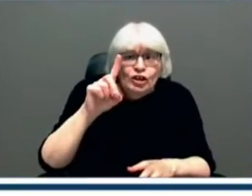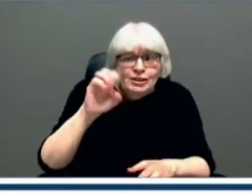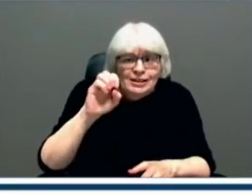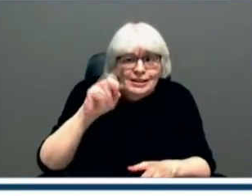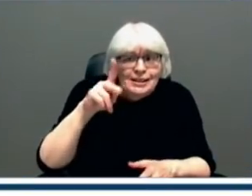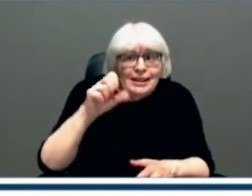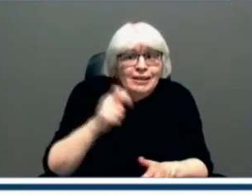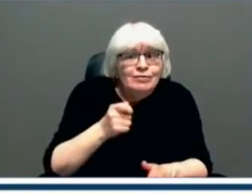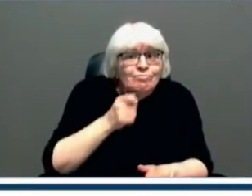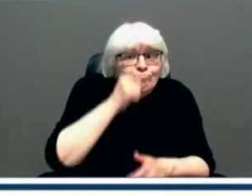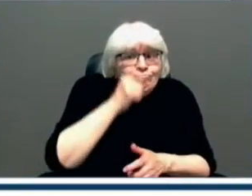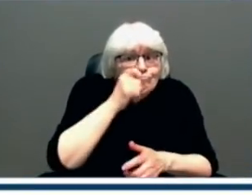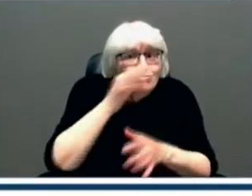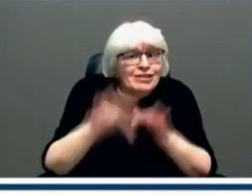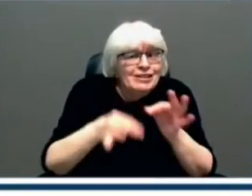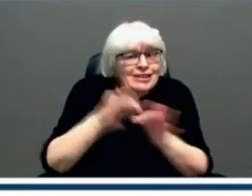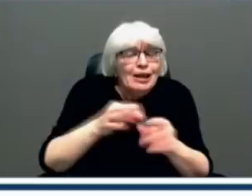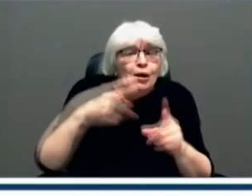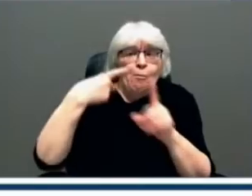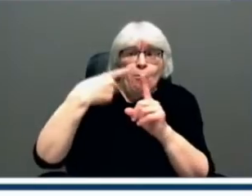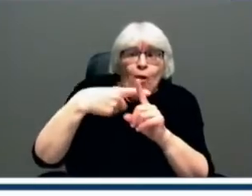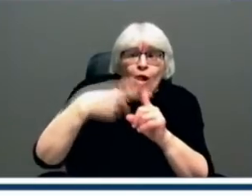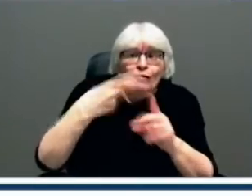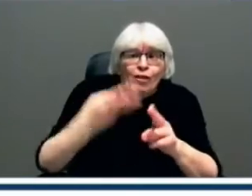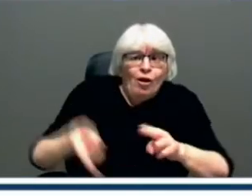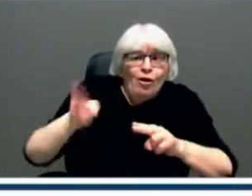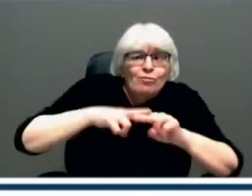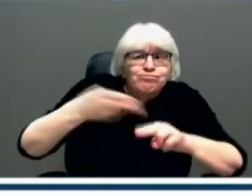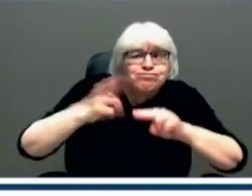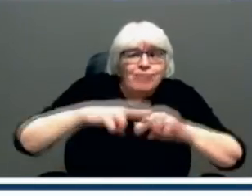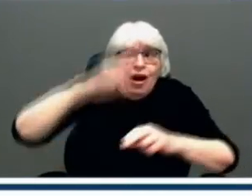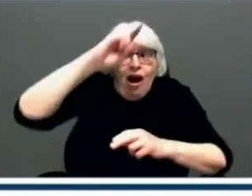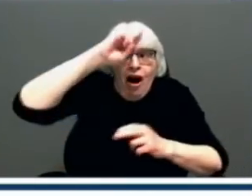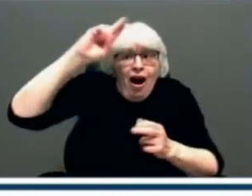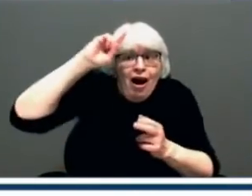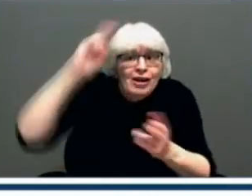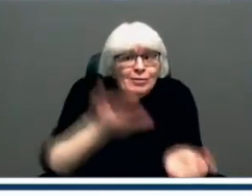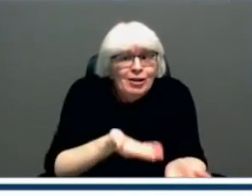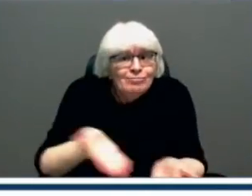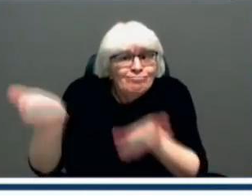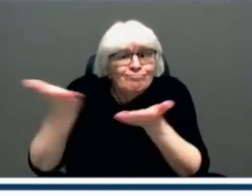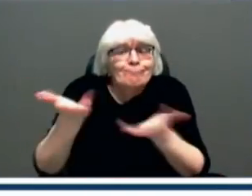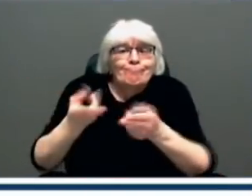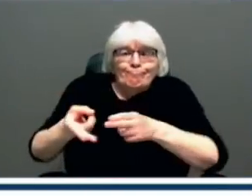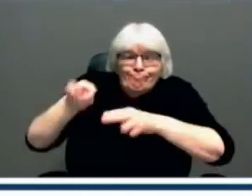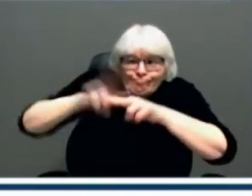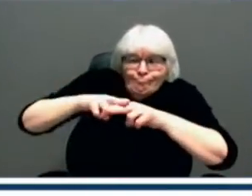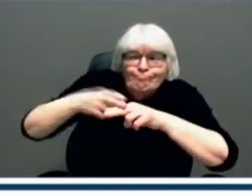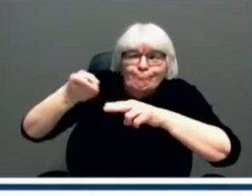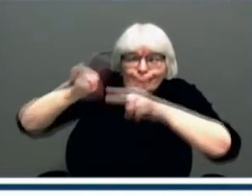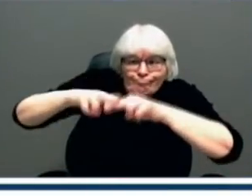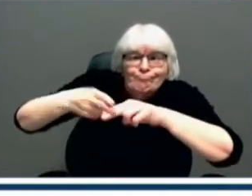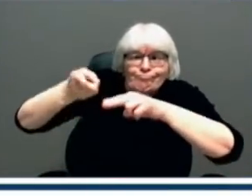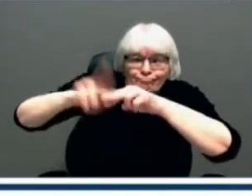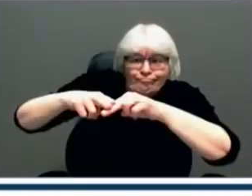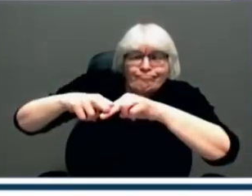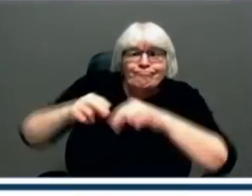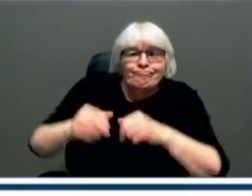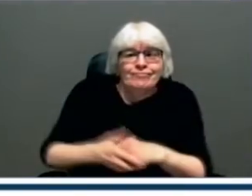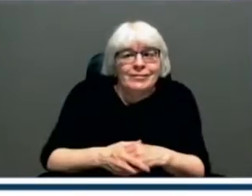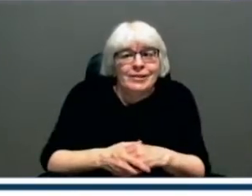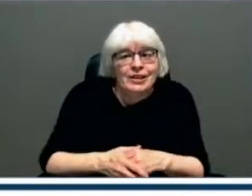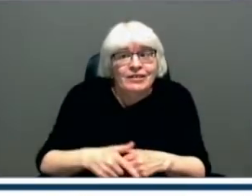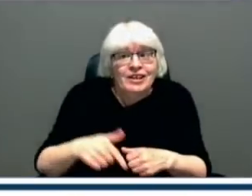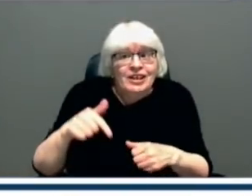long-term care are up, and hospitalizations are up to some extent. COVID is challenging us